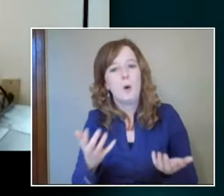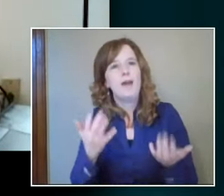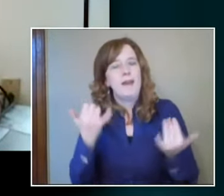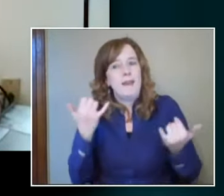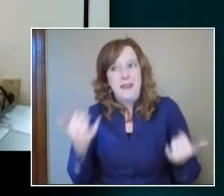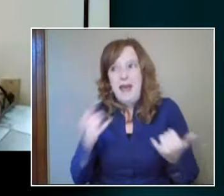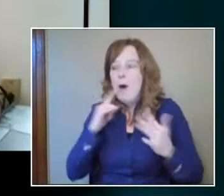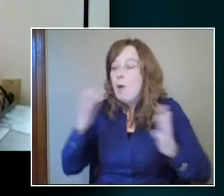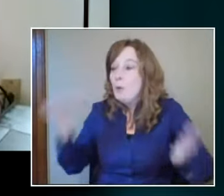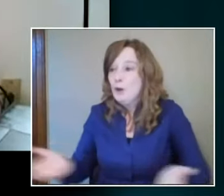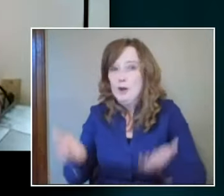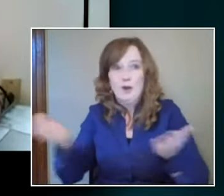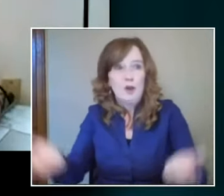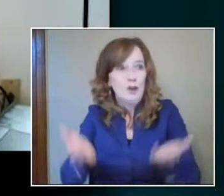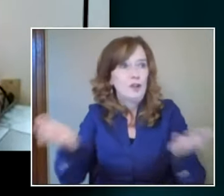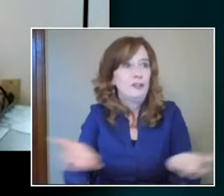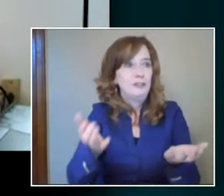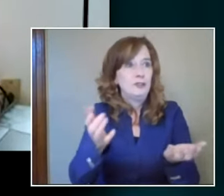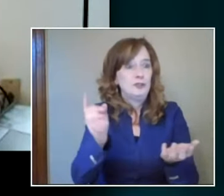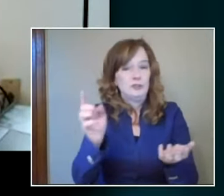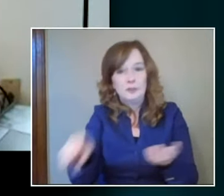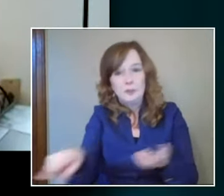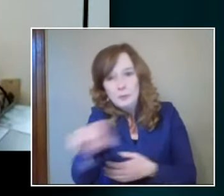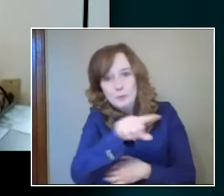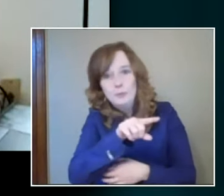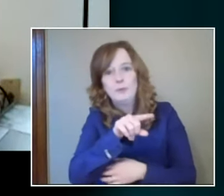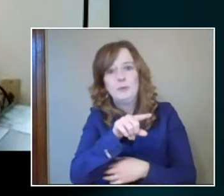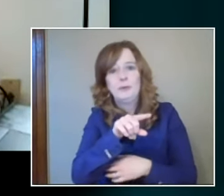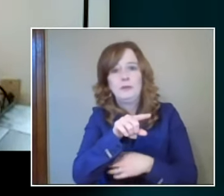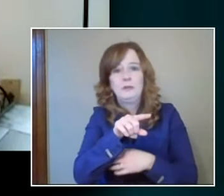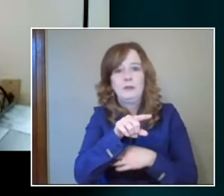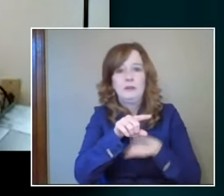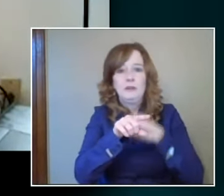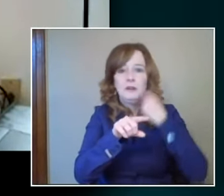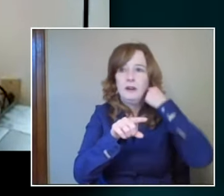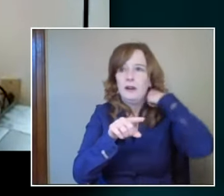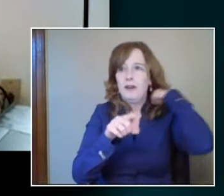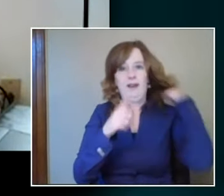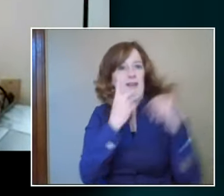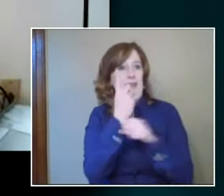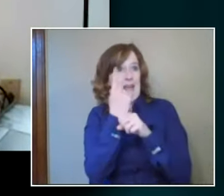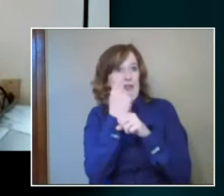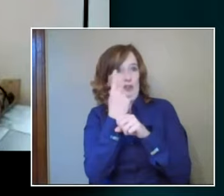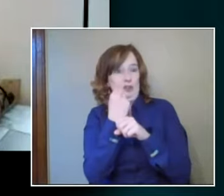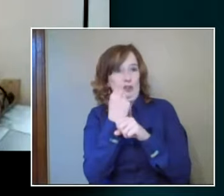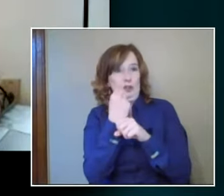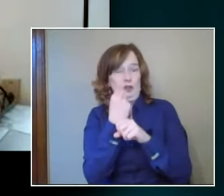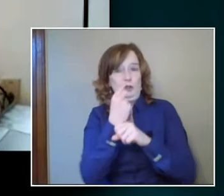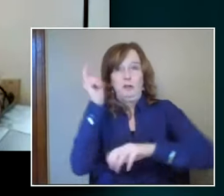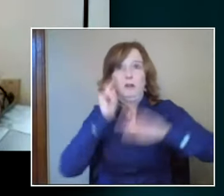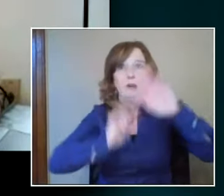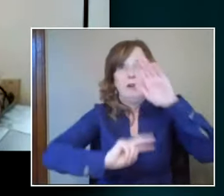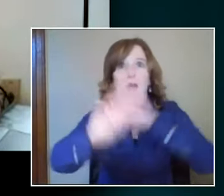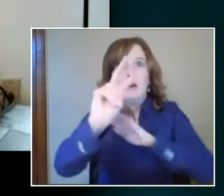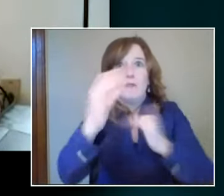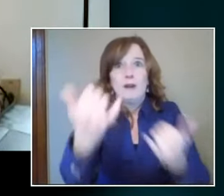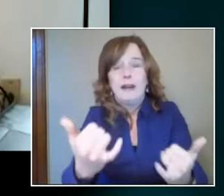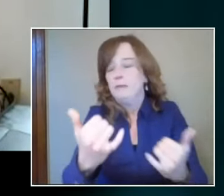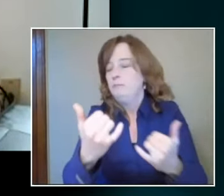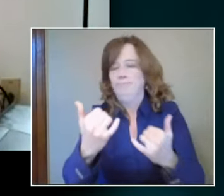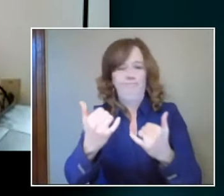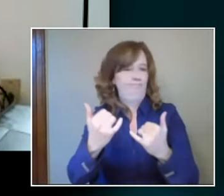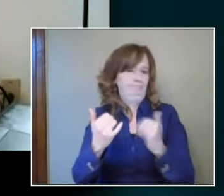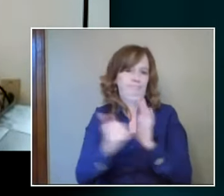somebody. I could not see this a year ago. And so I had to shake